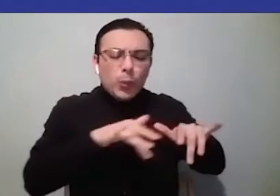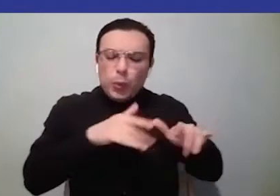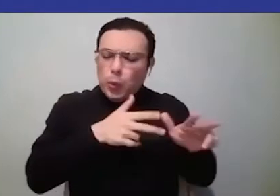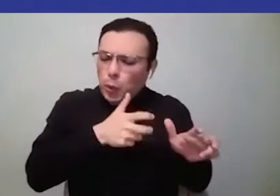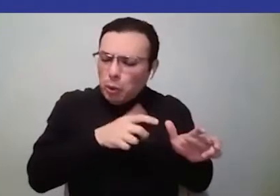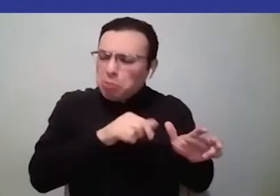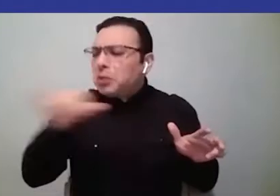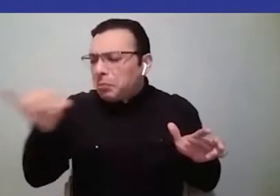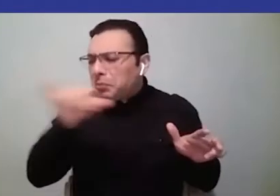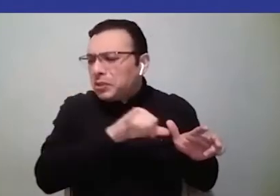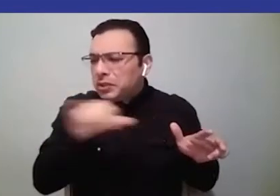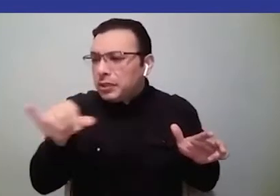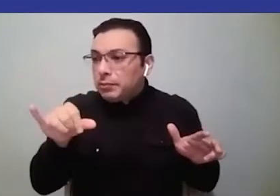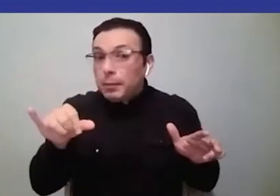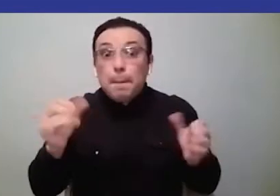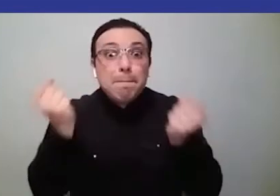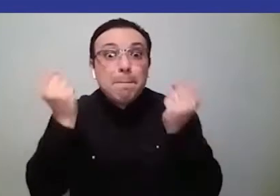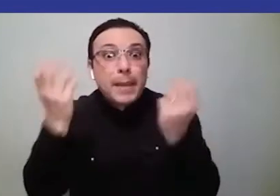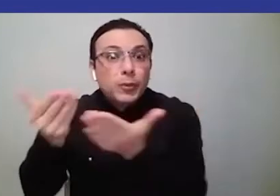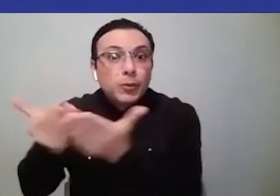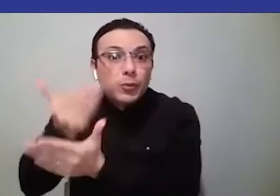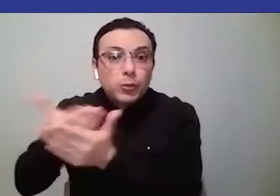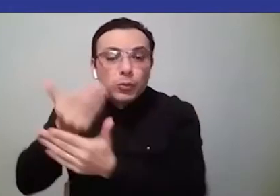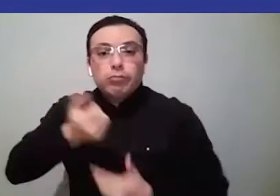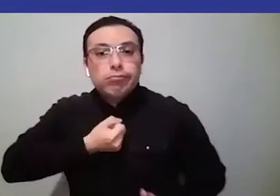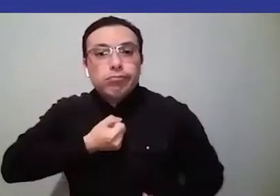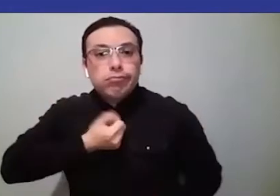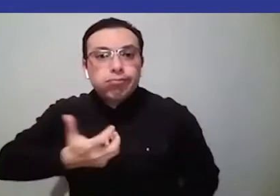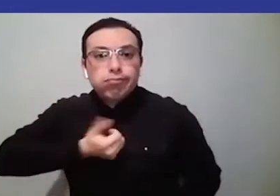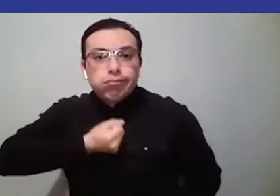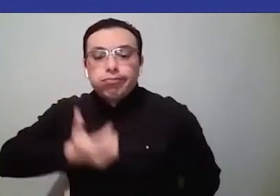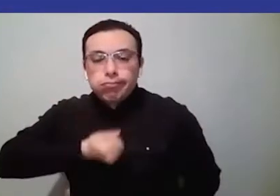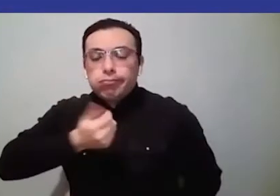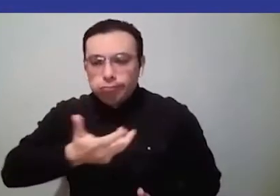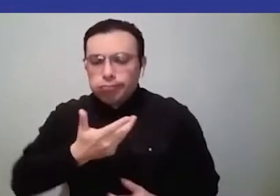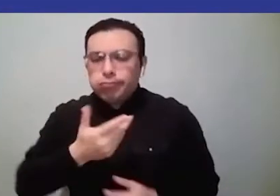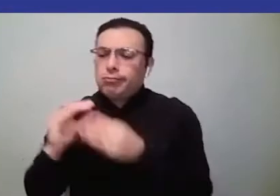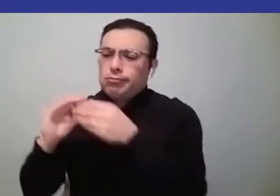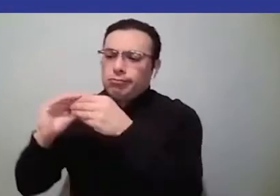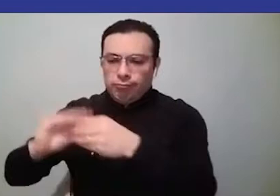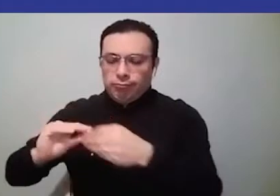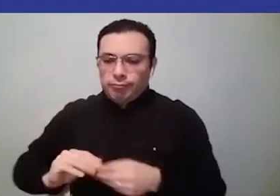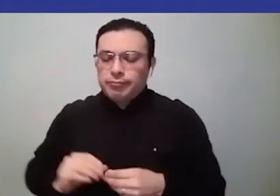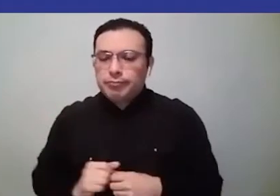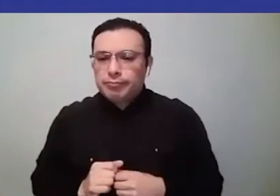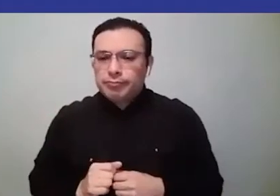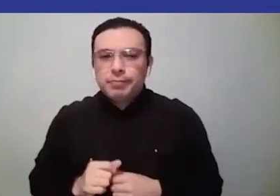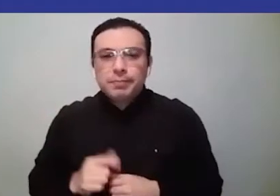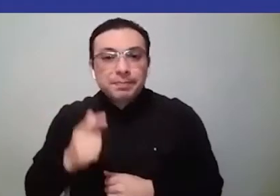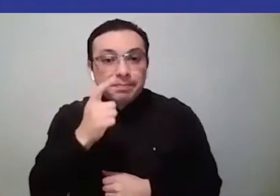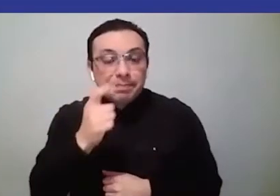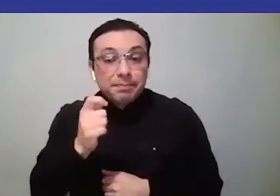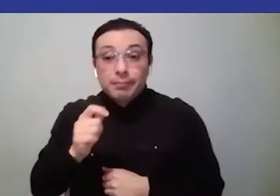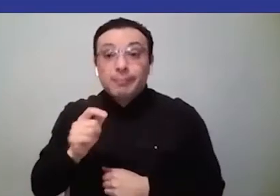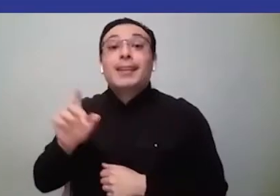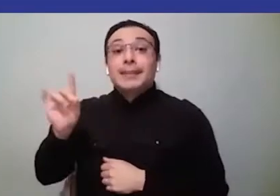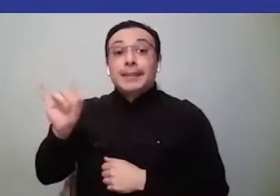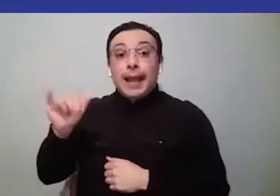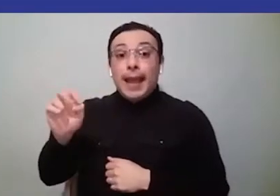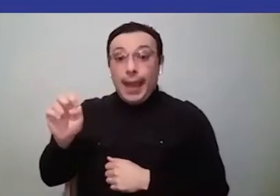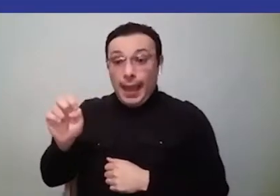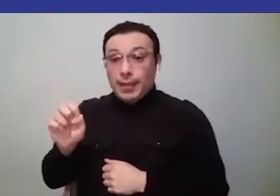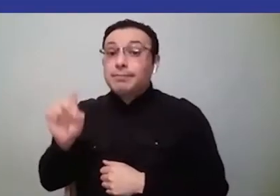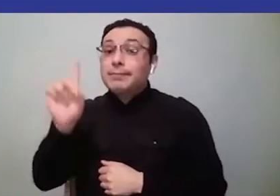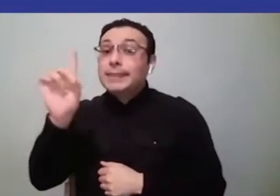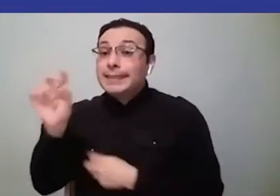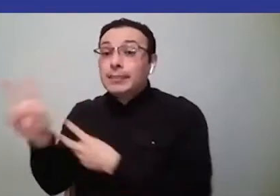new. And hearing, you know, Diane also incorporated the language into her writing. So